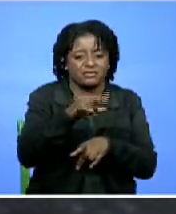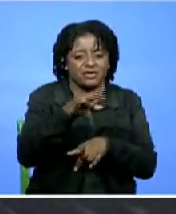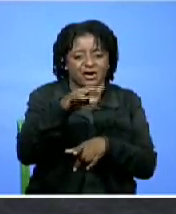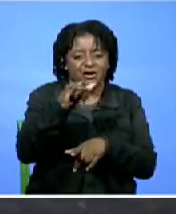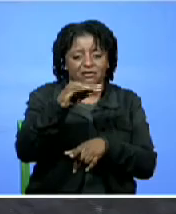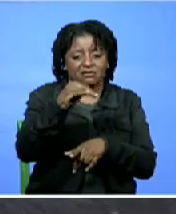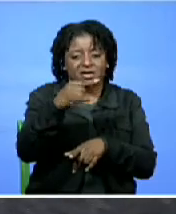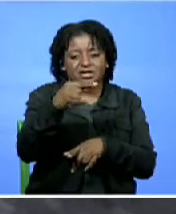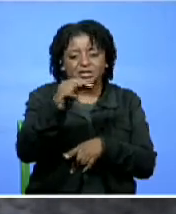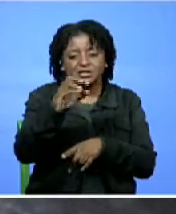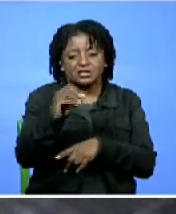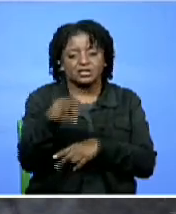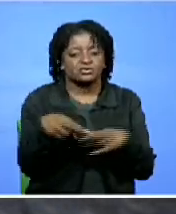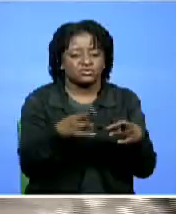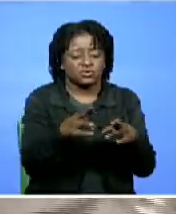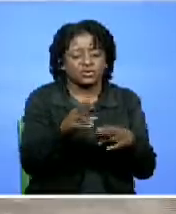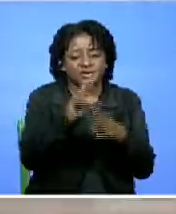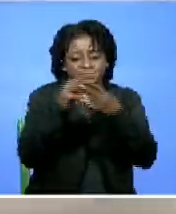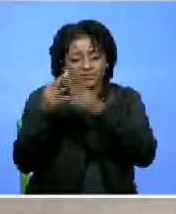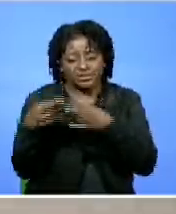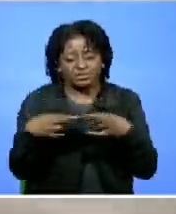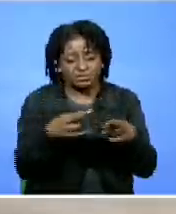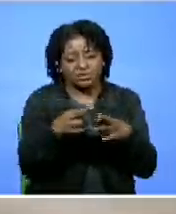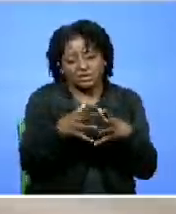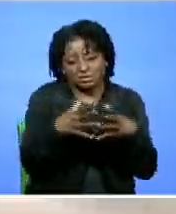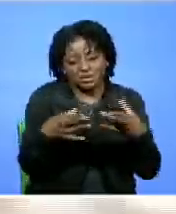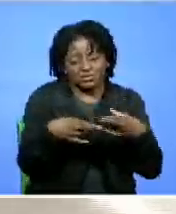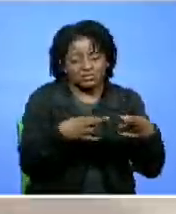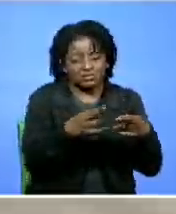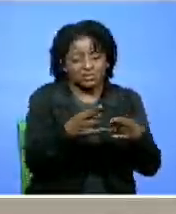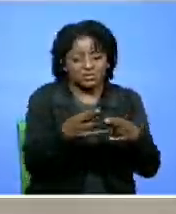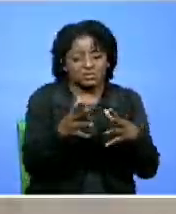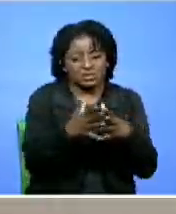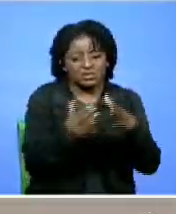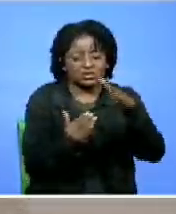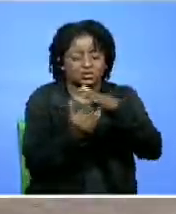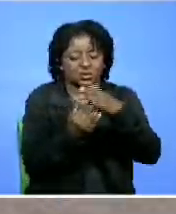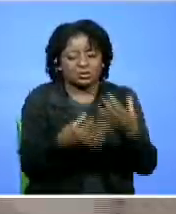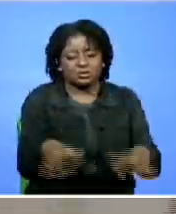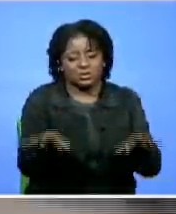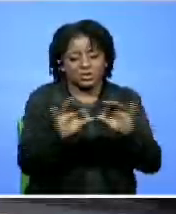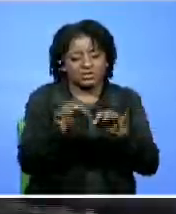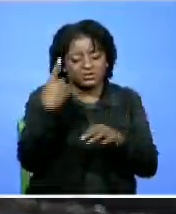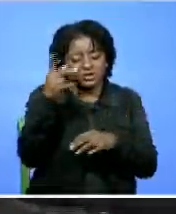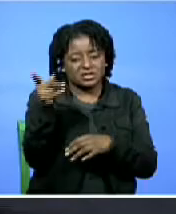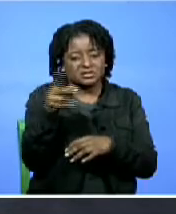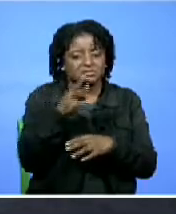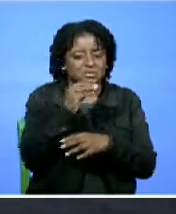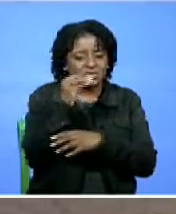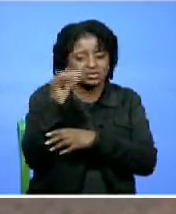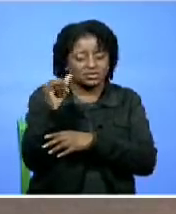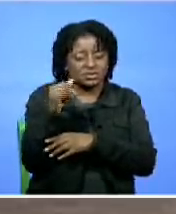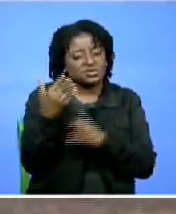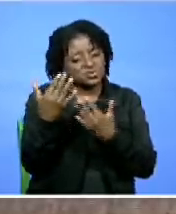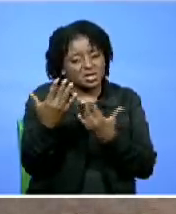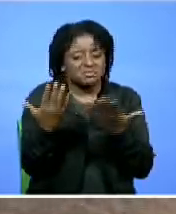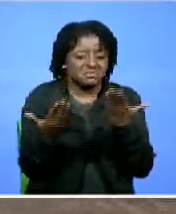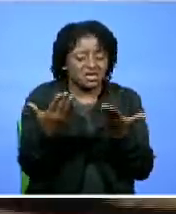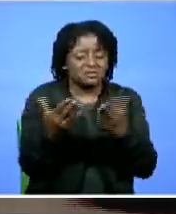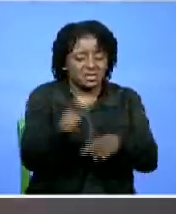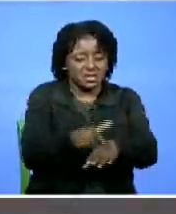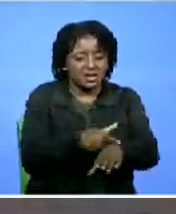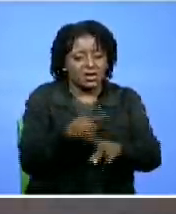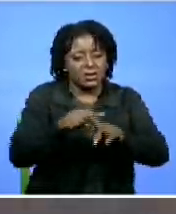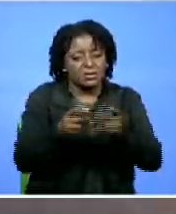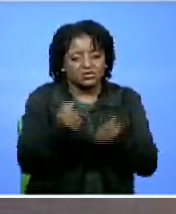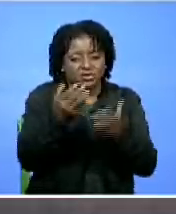and major thoroughfares will be the top priority for his ministry. Additionally, he says the wait may have been a long one, but motorists can expect to feel and